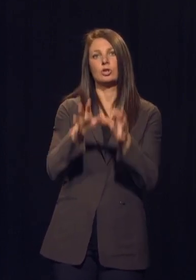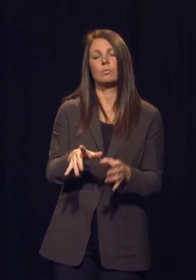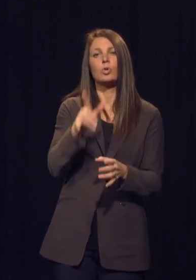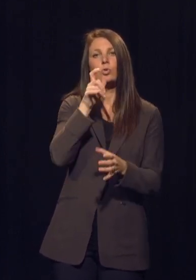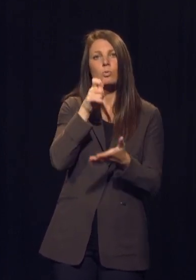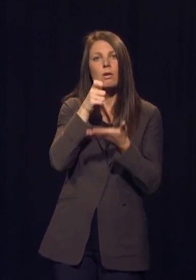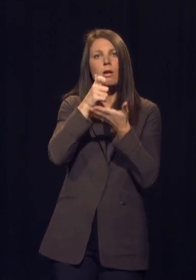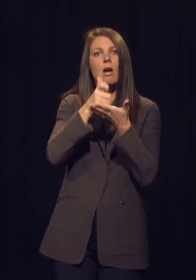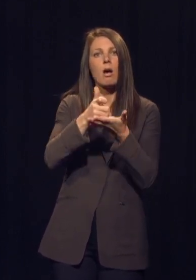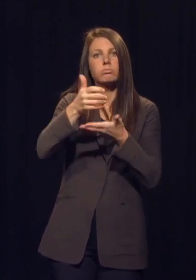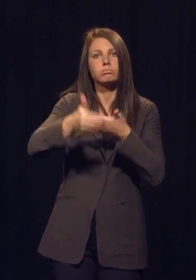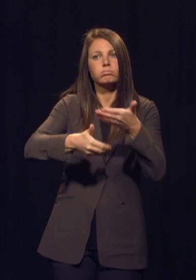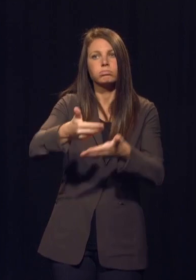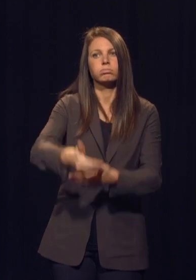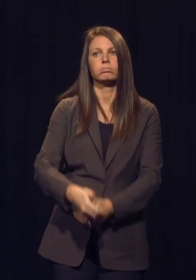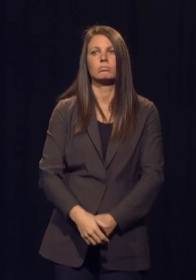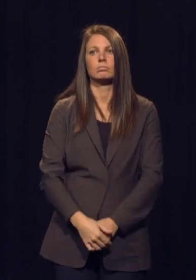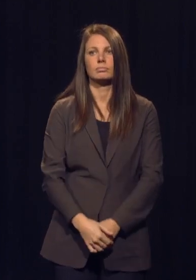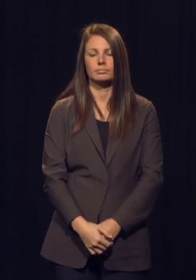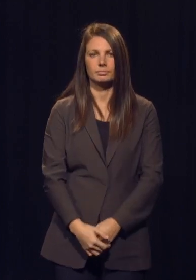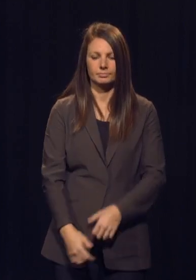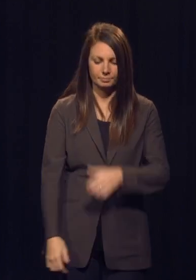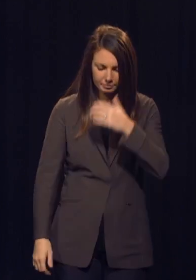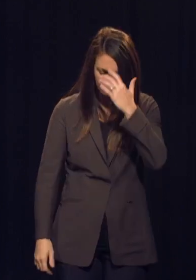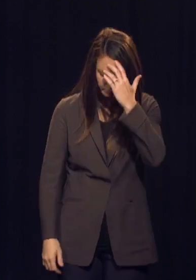assist along the way.